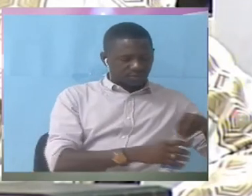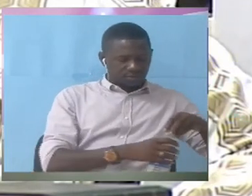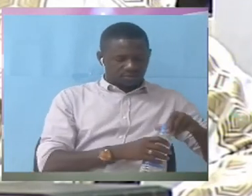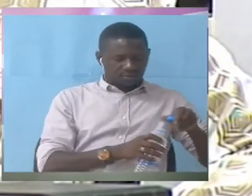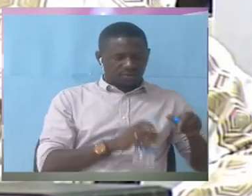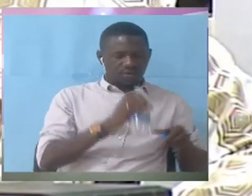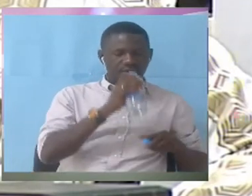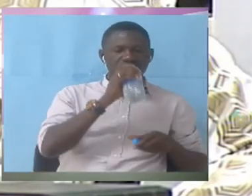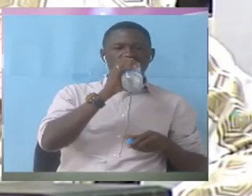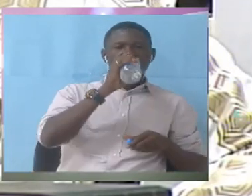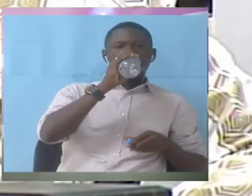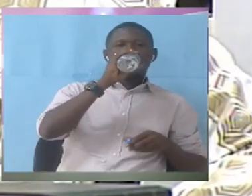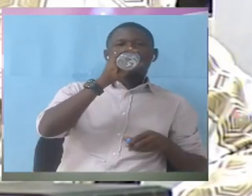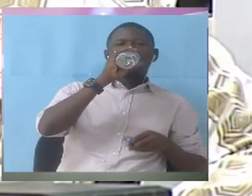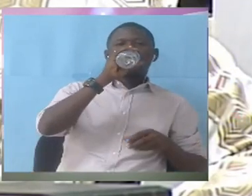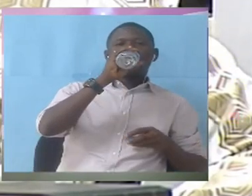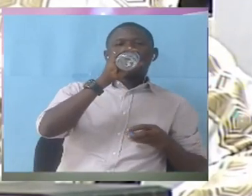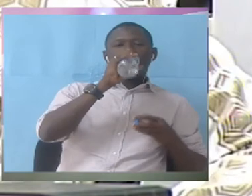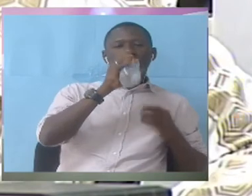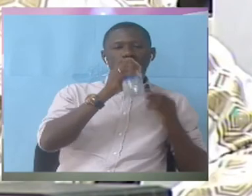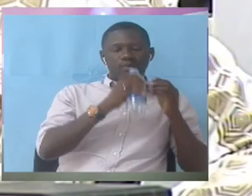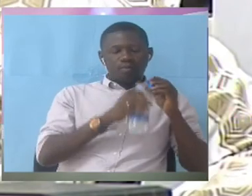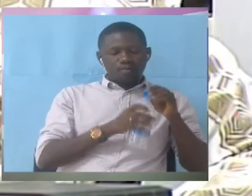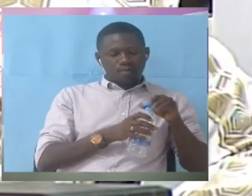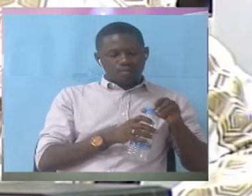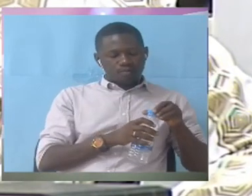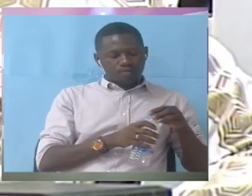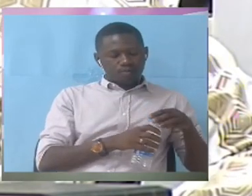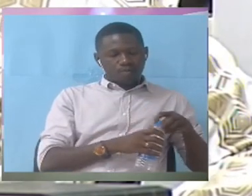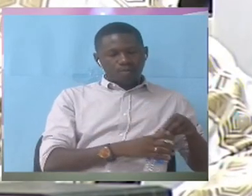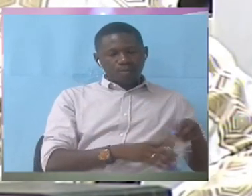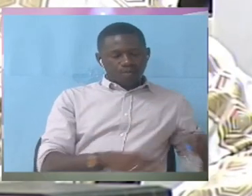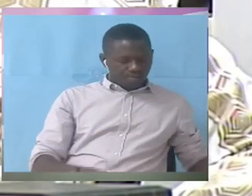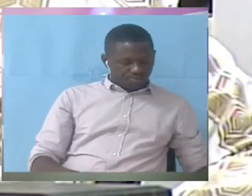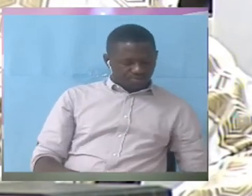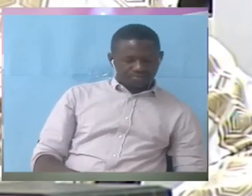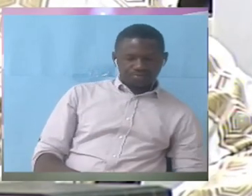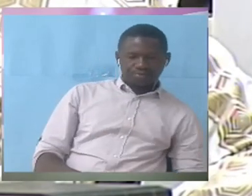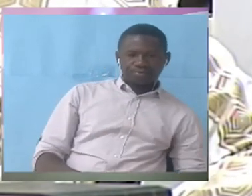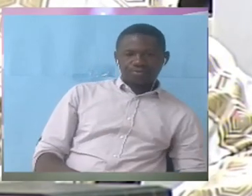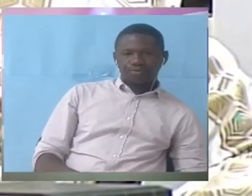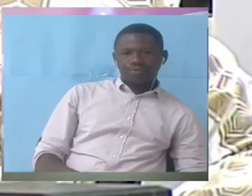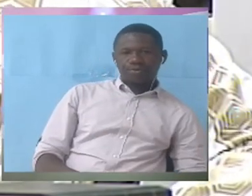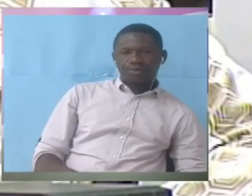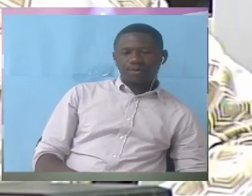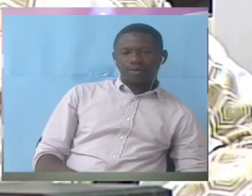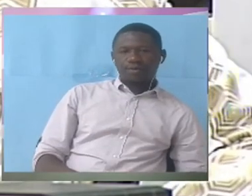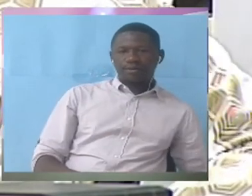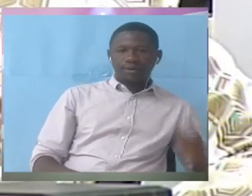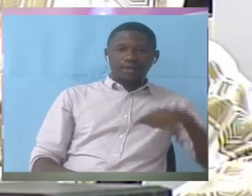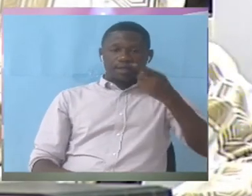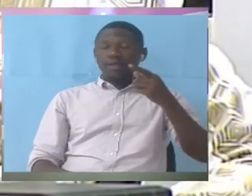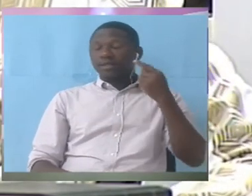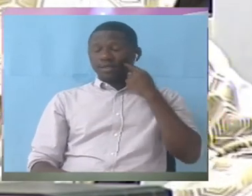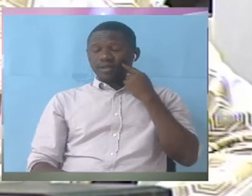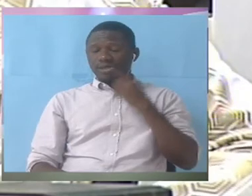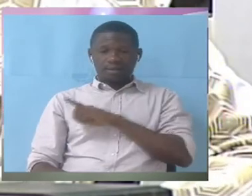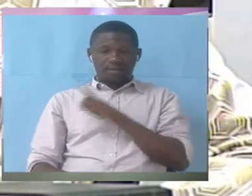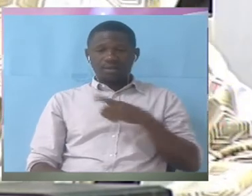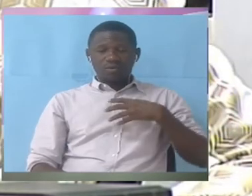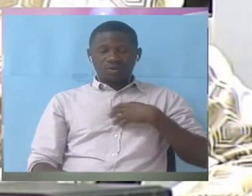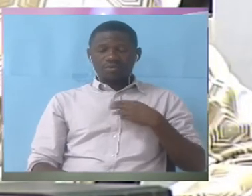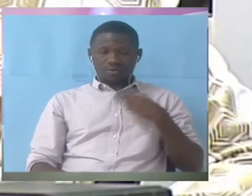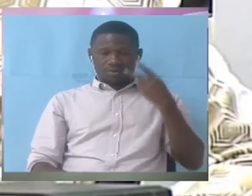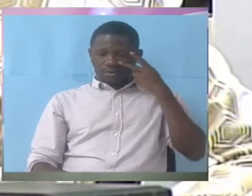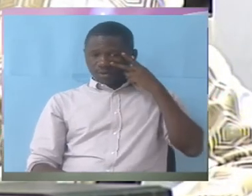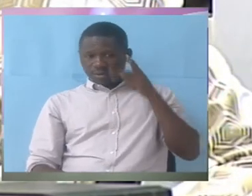ci benn docteur bo xamne mu ngi fofu. The following day, Alexa, they also wanted me to see him, and again